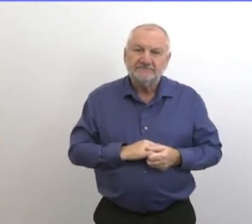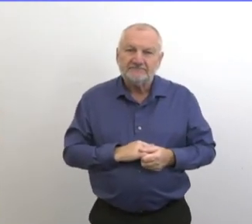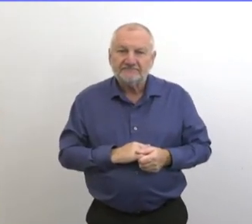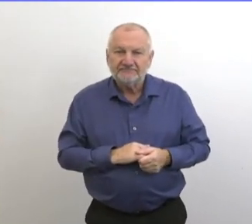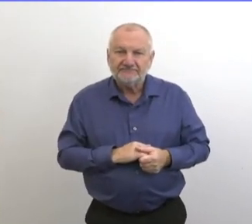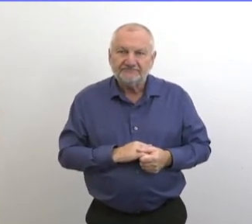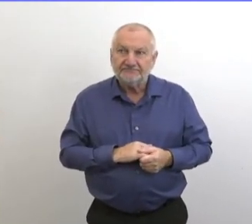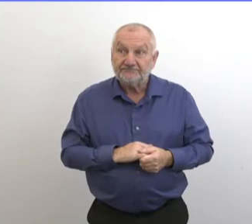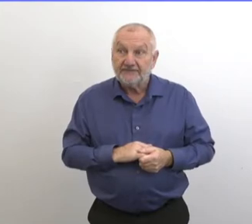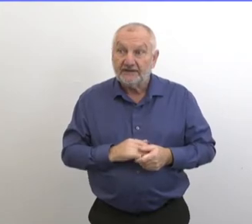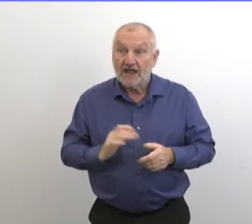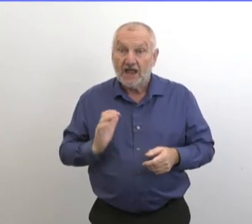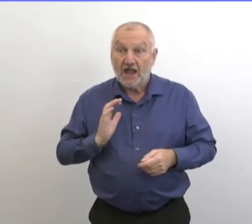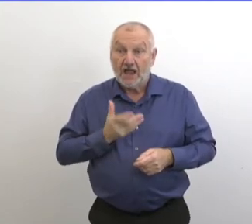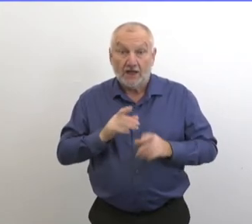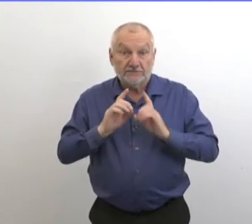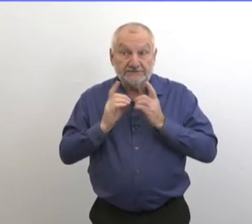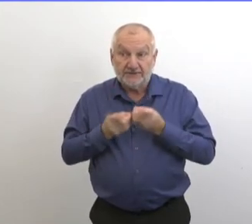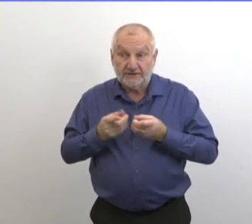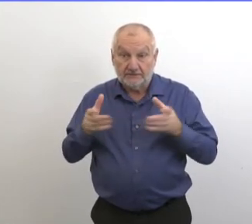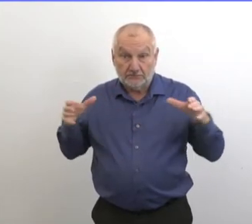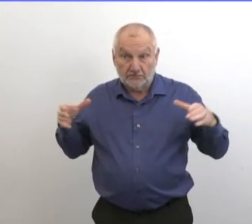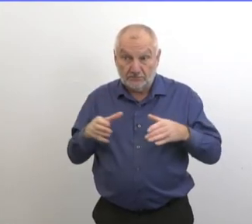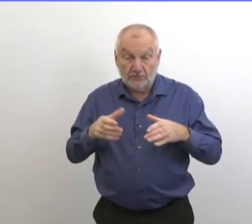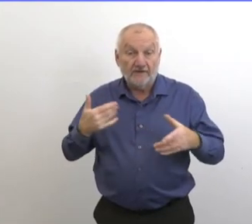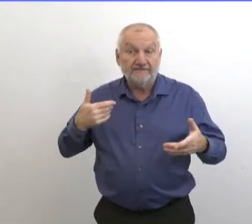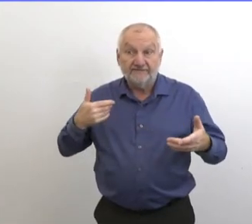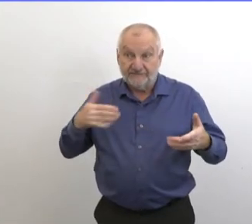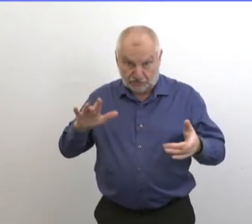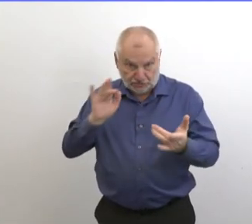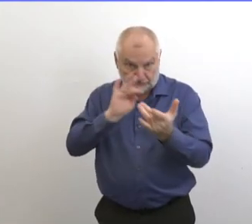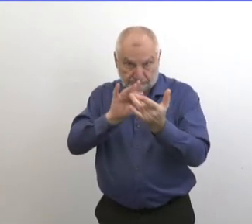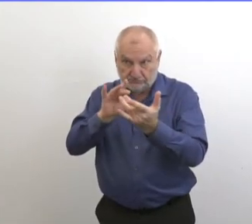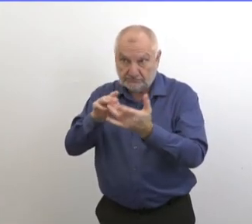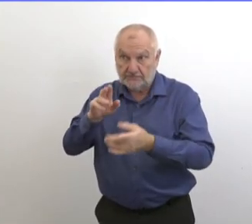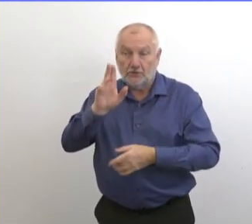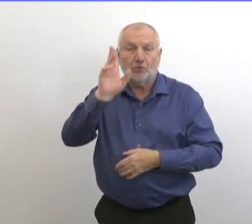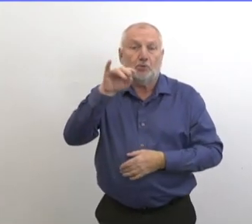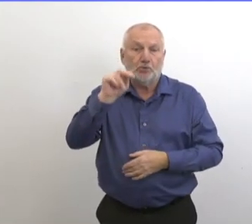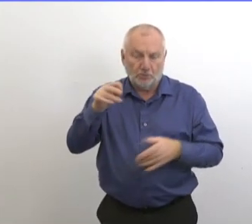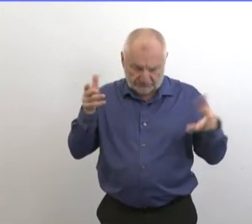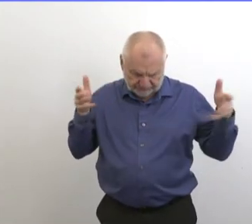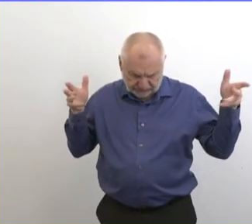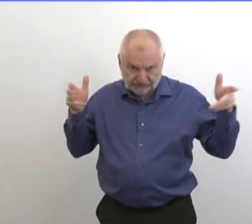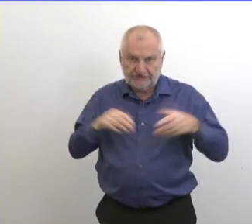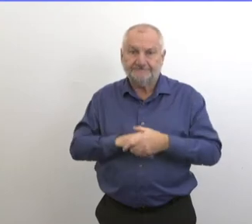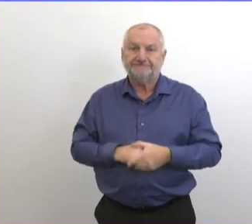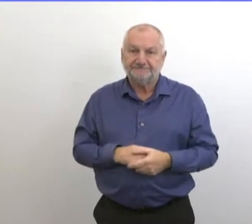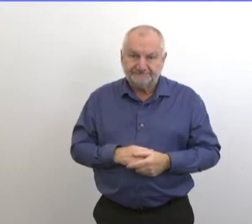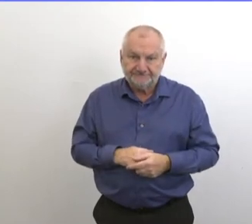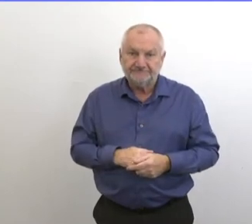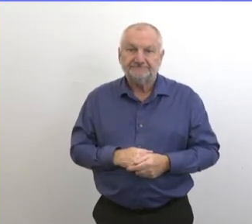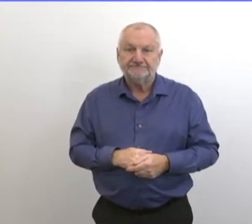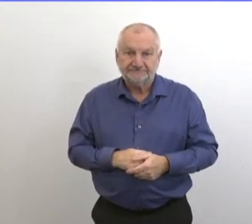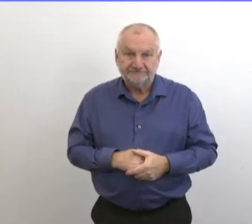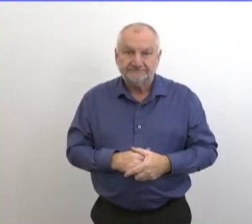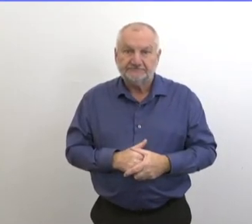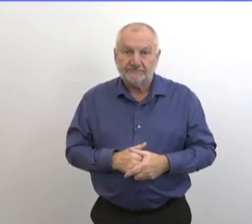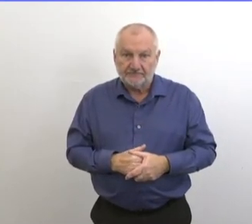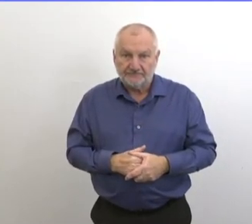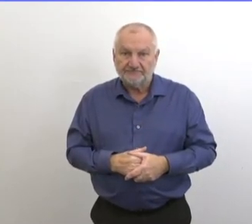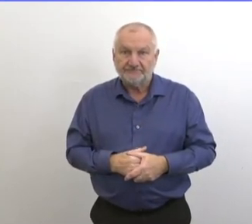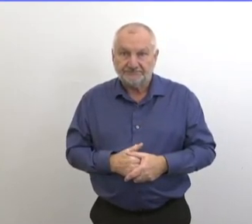has been in touch. Certainly our department has been in touch with those folks out there